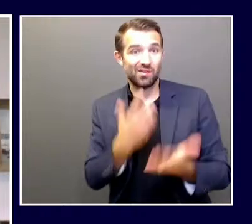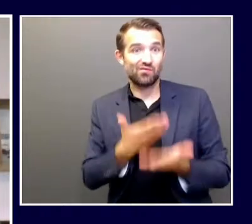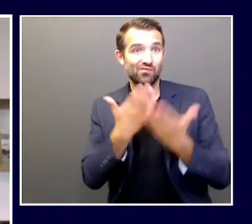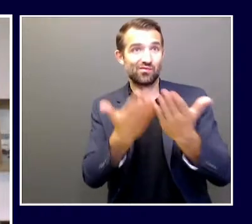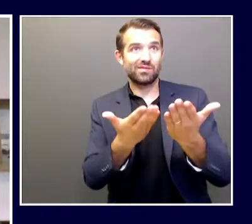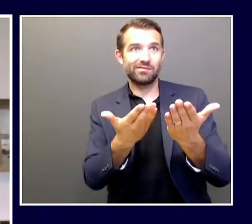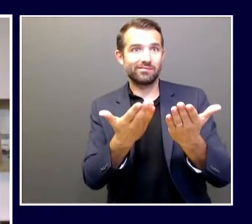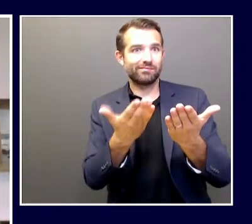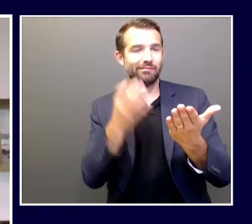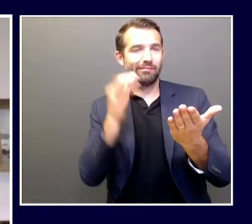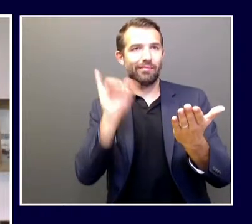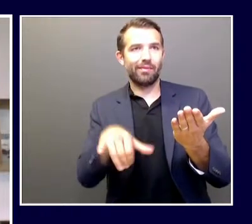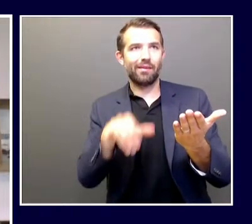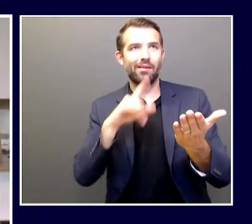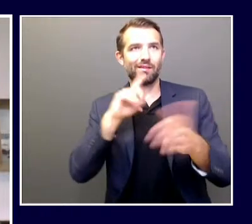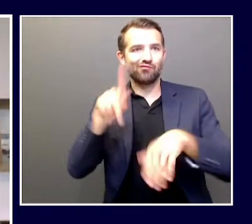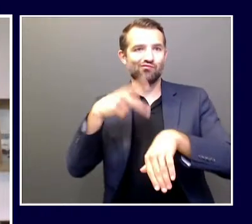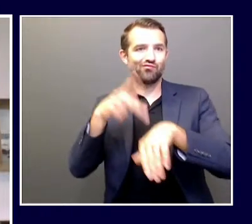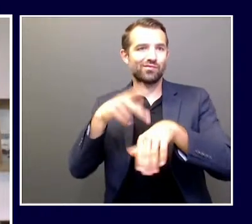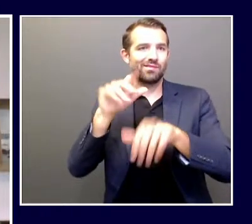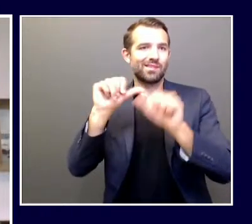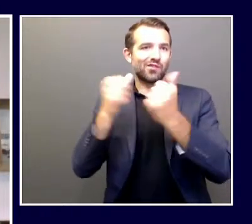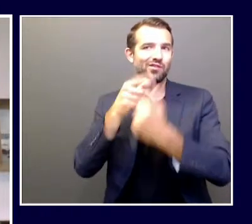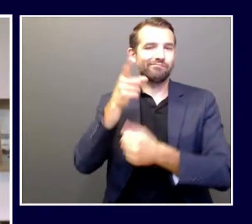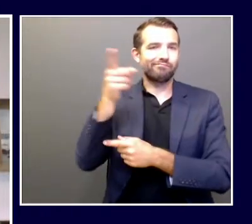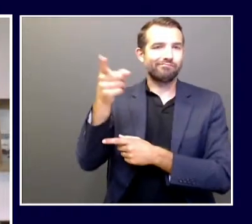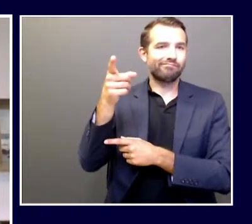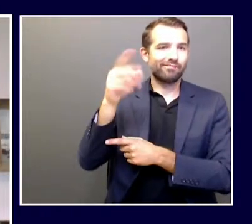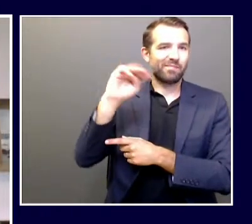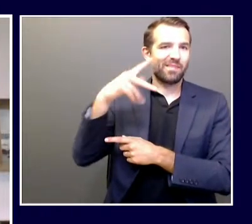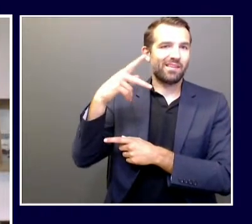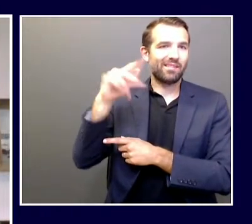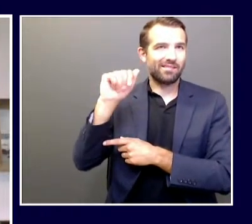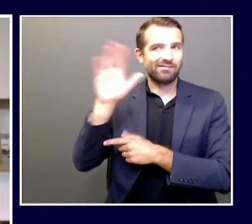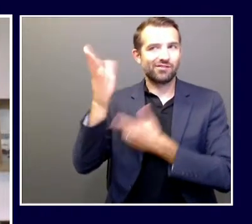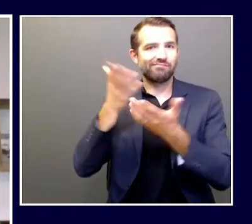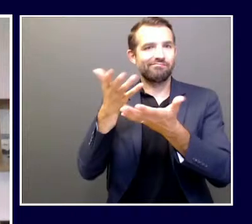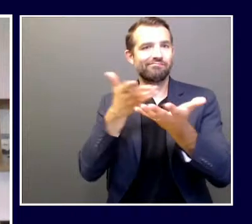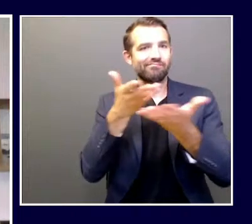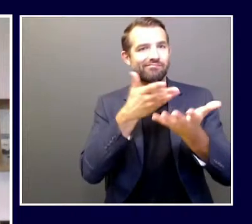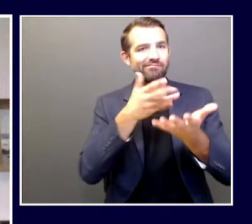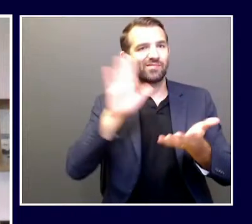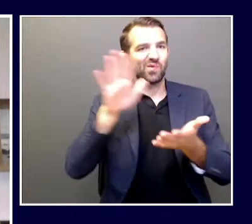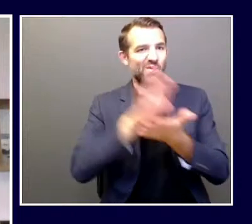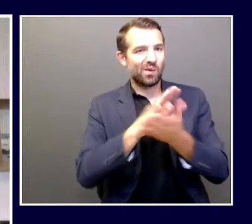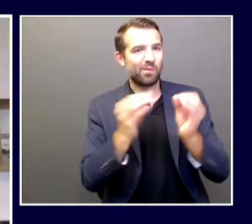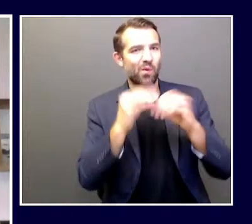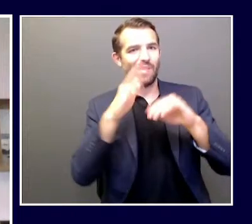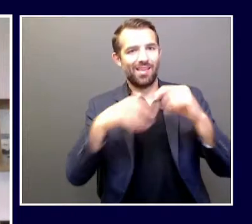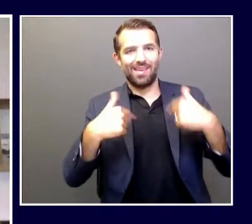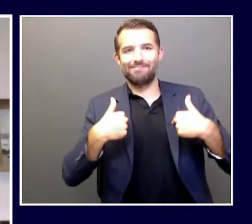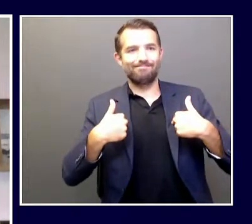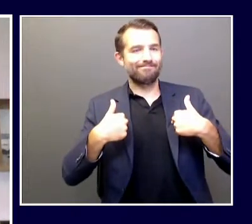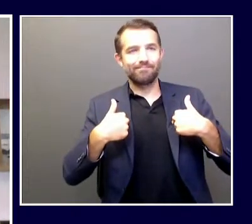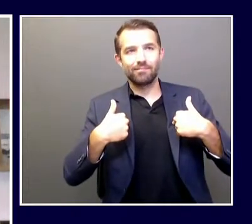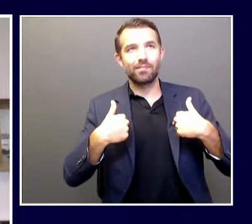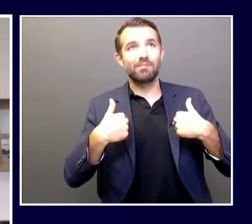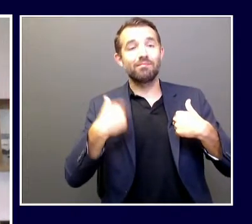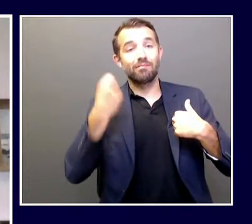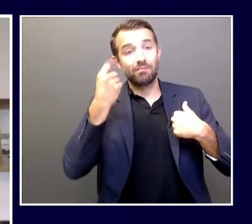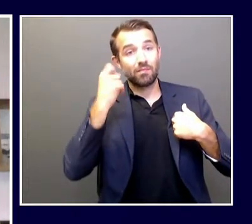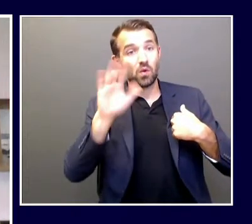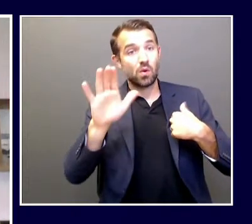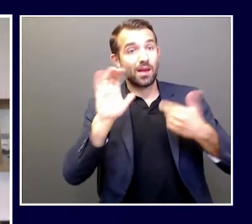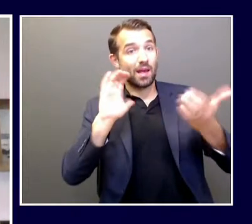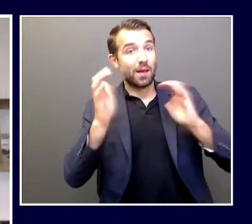the best approaches are. But as compared to last year, I think it's a bit of both. A year ago, case numbers were